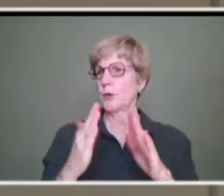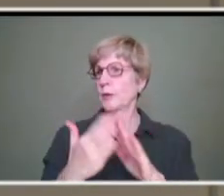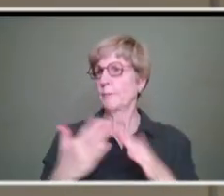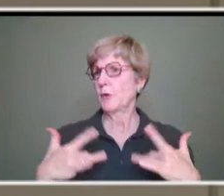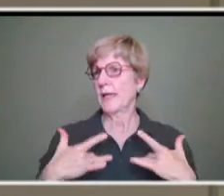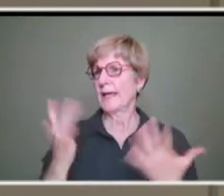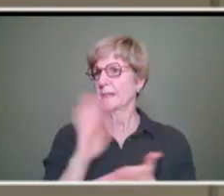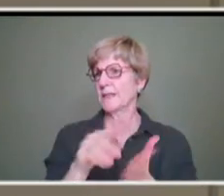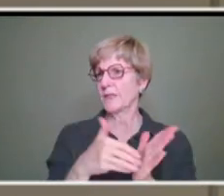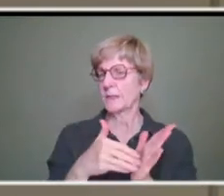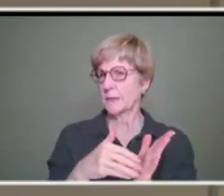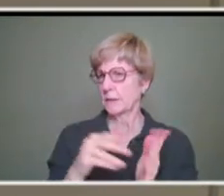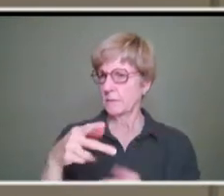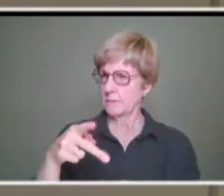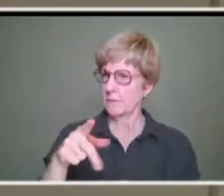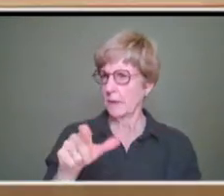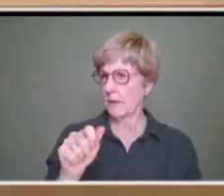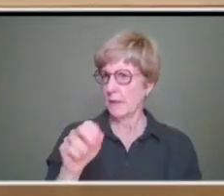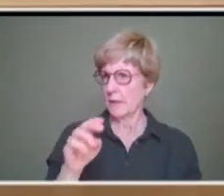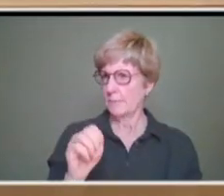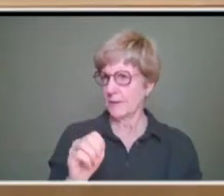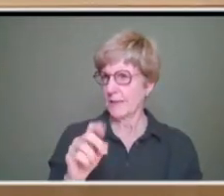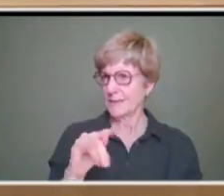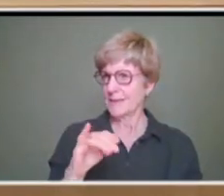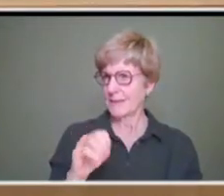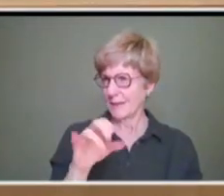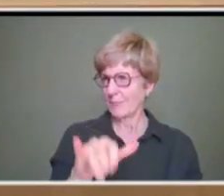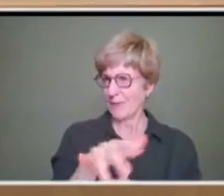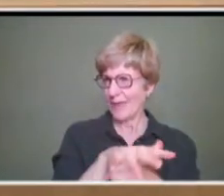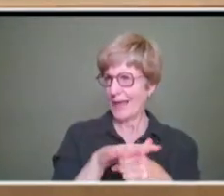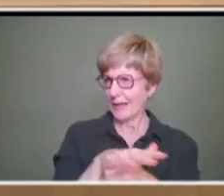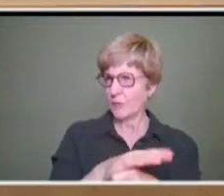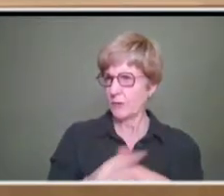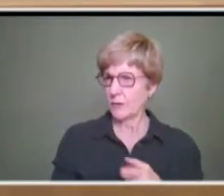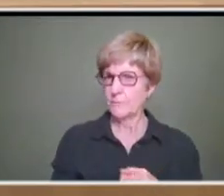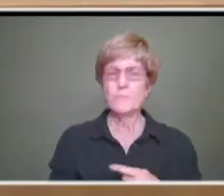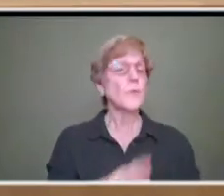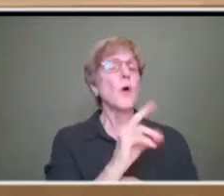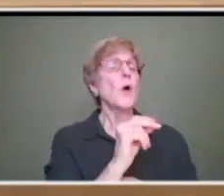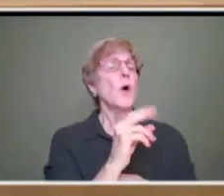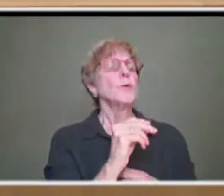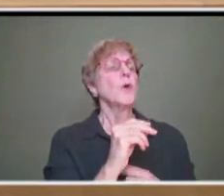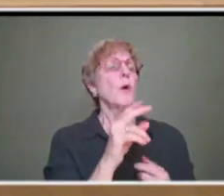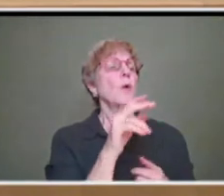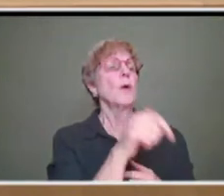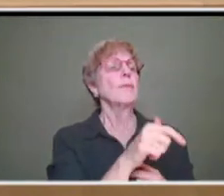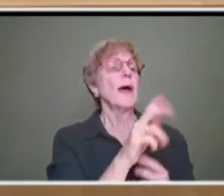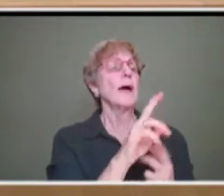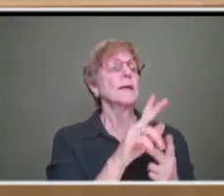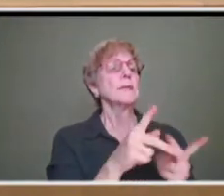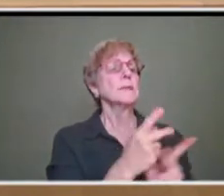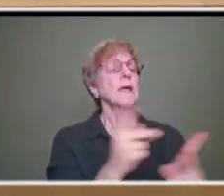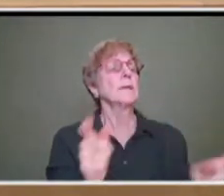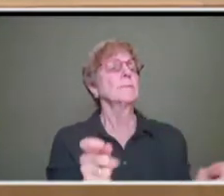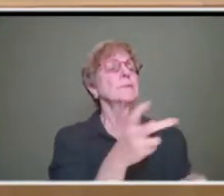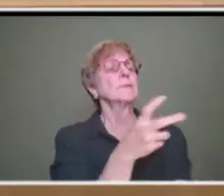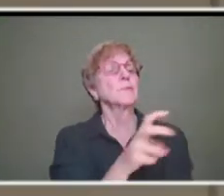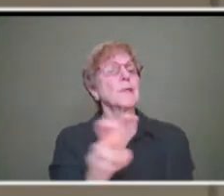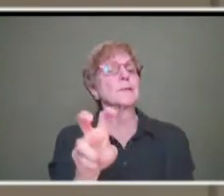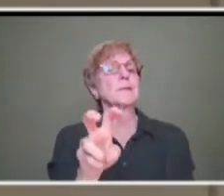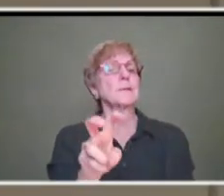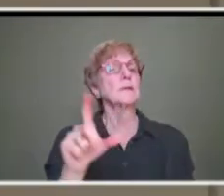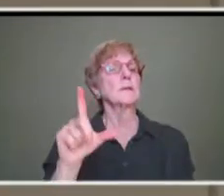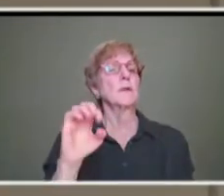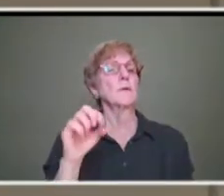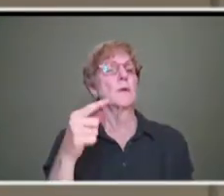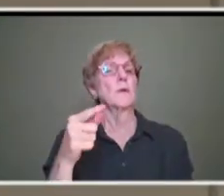Place type in that area no it means that Community Activity Center Place type transitions to Logistics